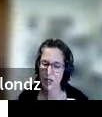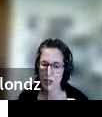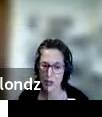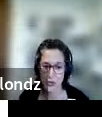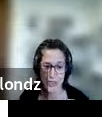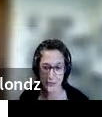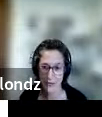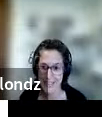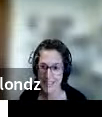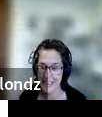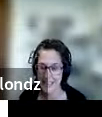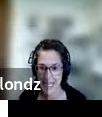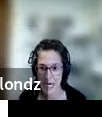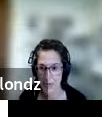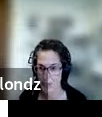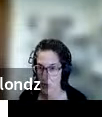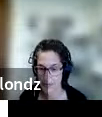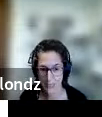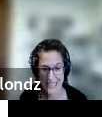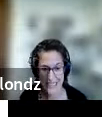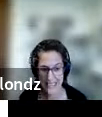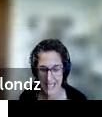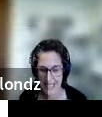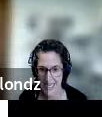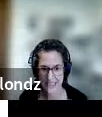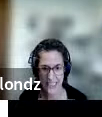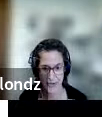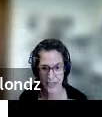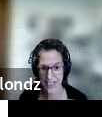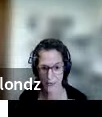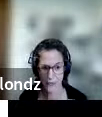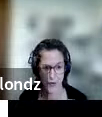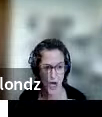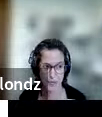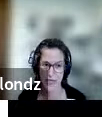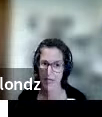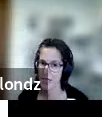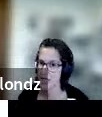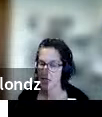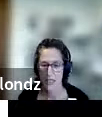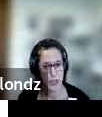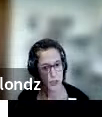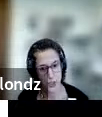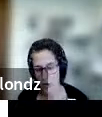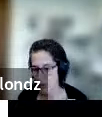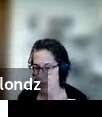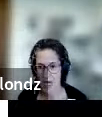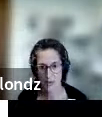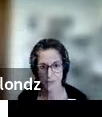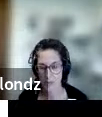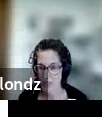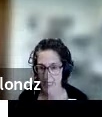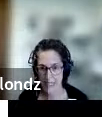have to consider cultural differences when planning, and that's everything from